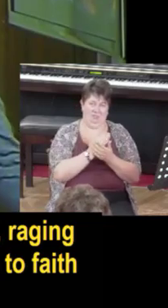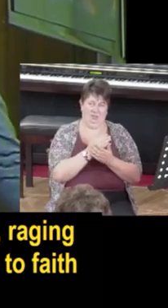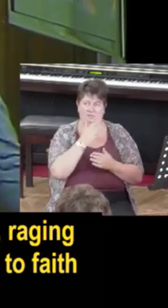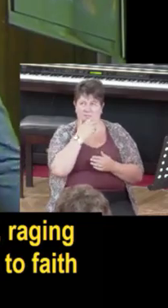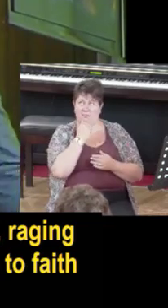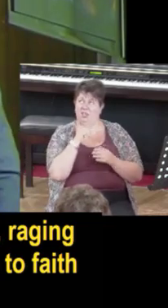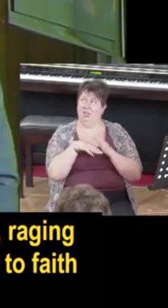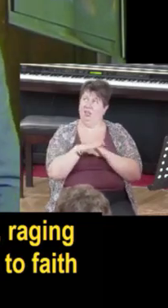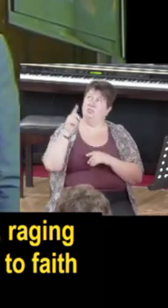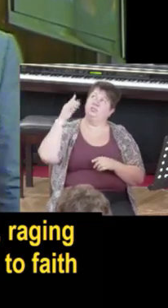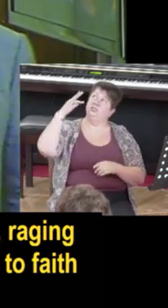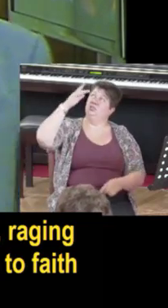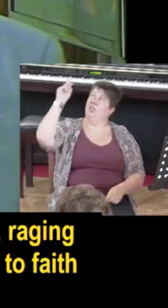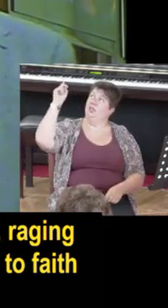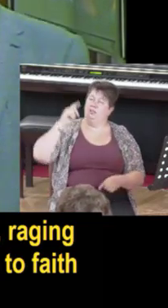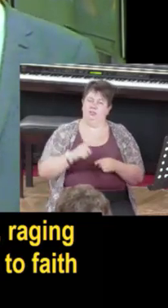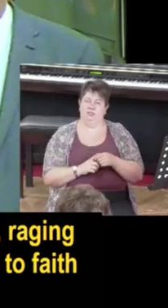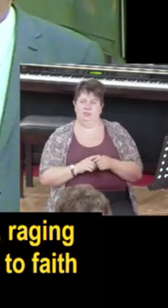sky.